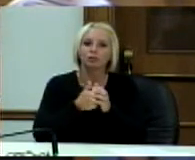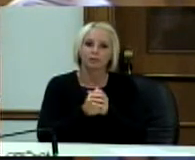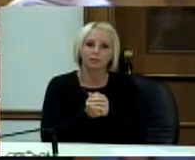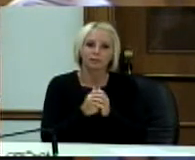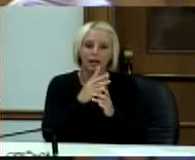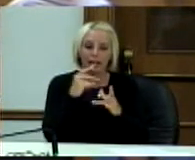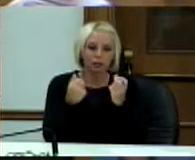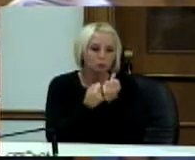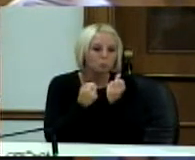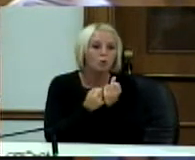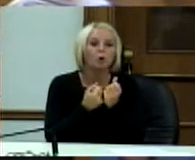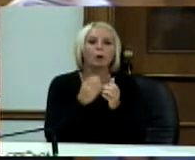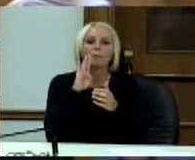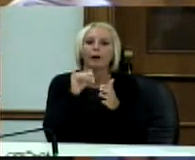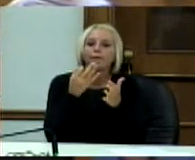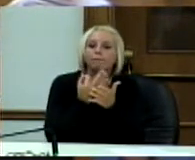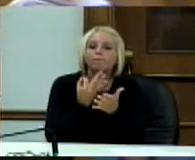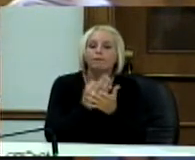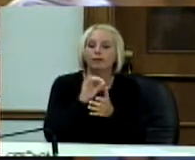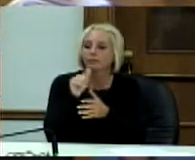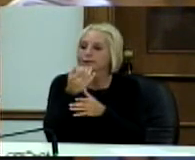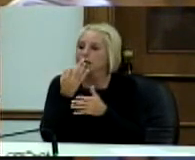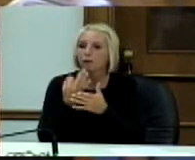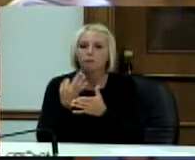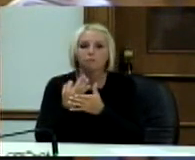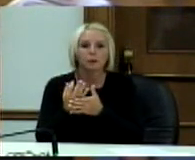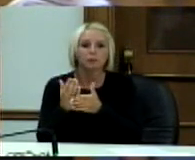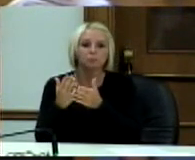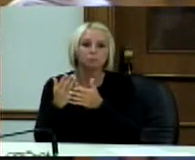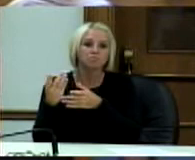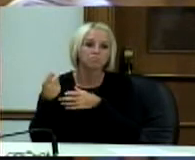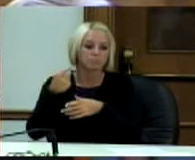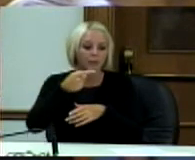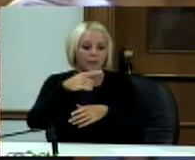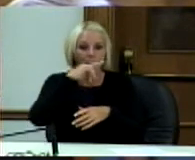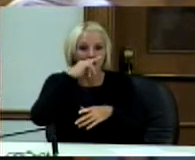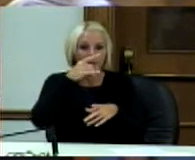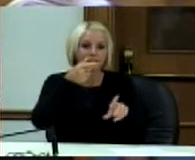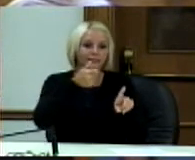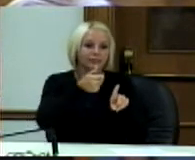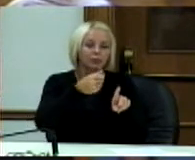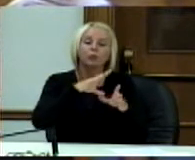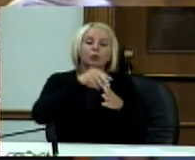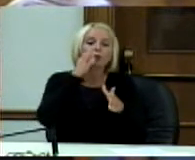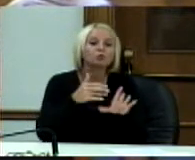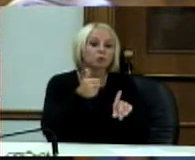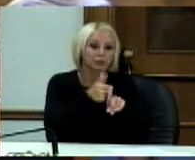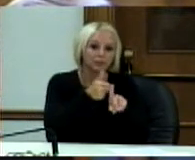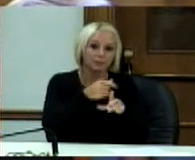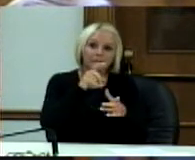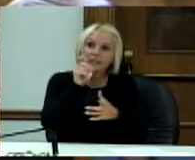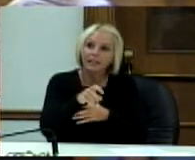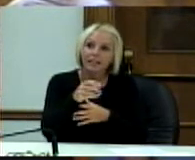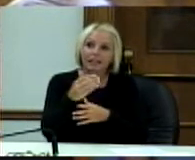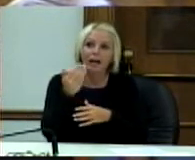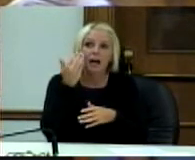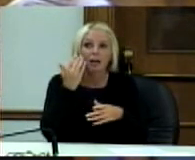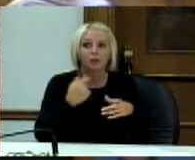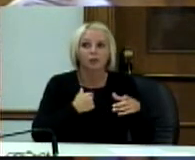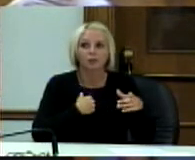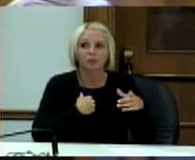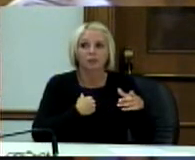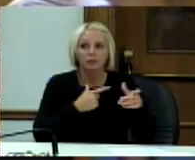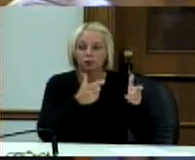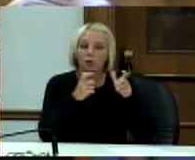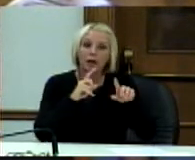with Pell Grant funds, with other kind of funding sources that they need. I know that's a really quick, I used to